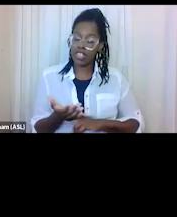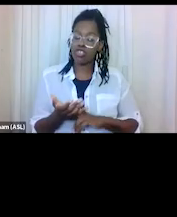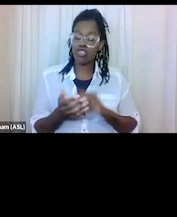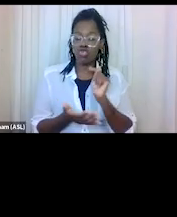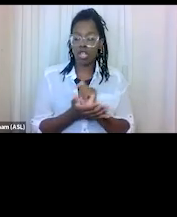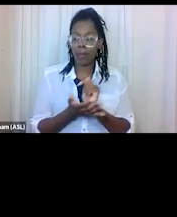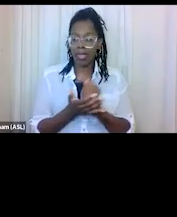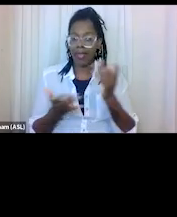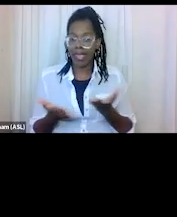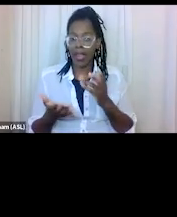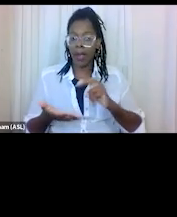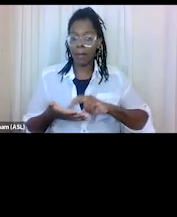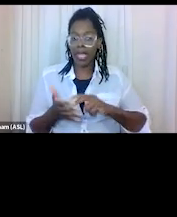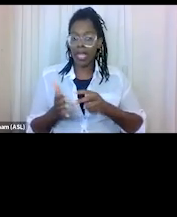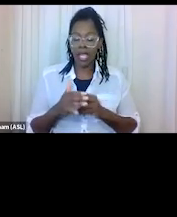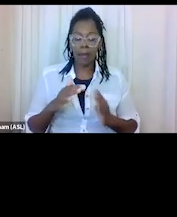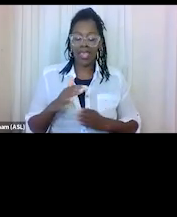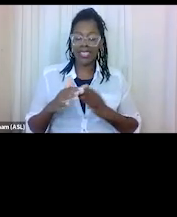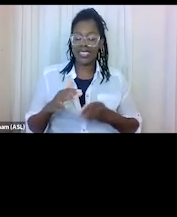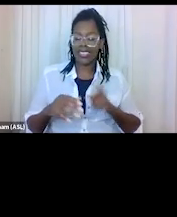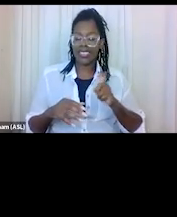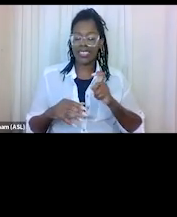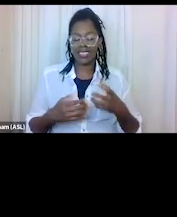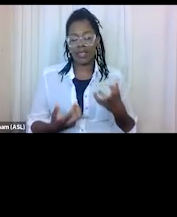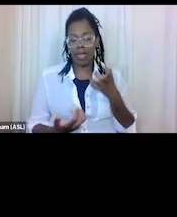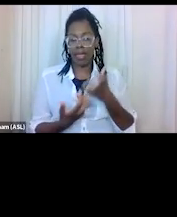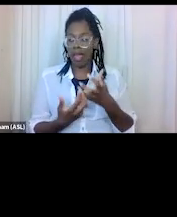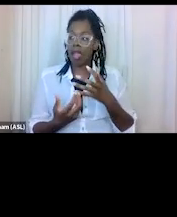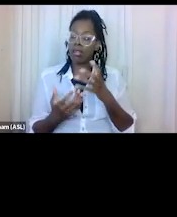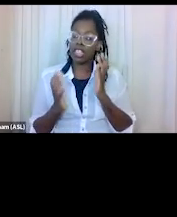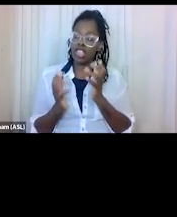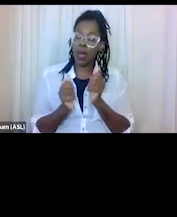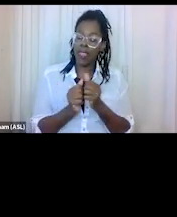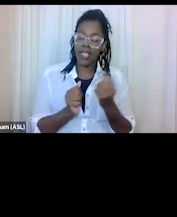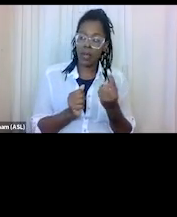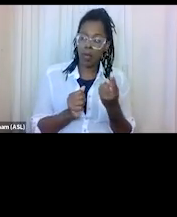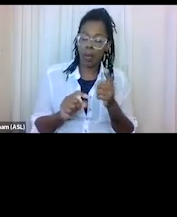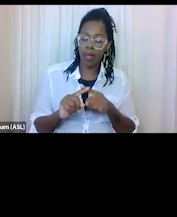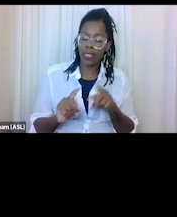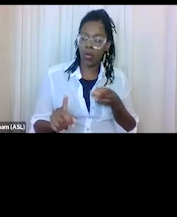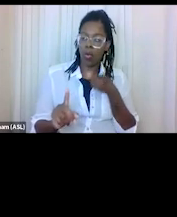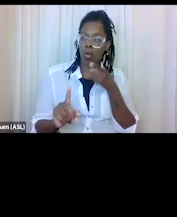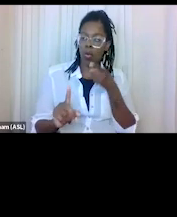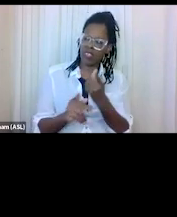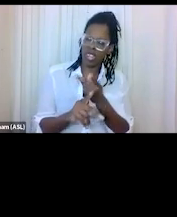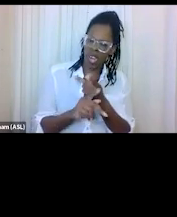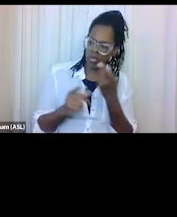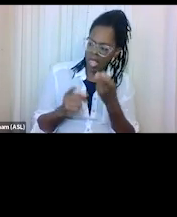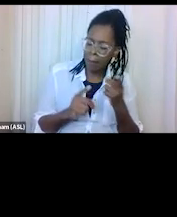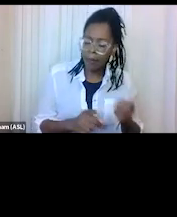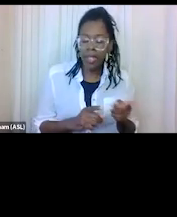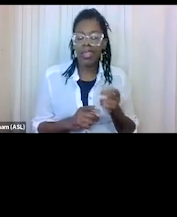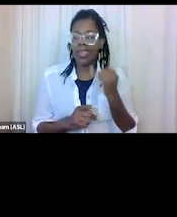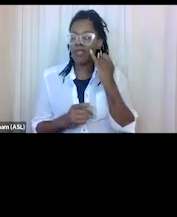and their treatment meaning that they can get their basic needs met, they can have someone to talk to. And really the goal there is to explore what's going on. If we have